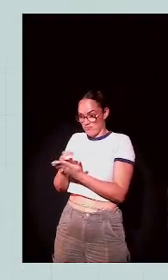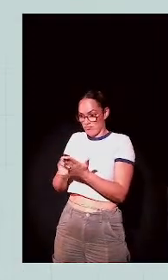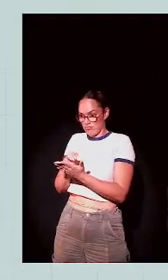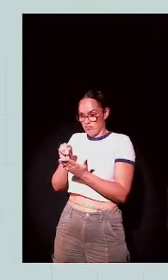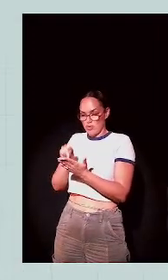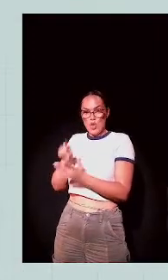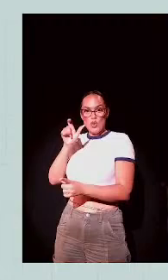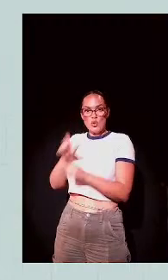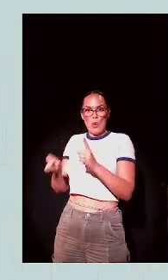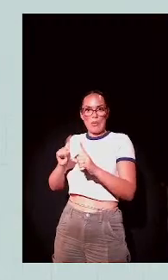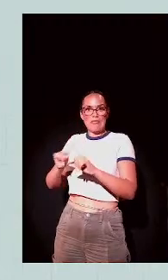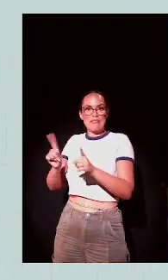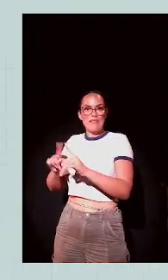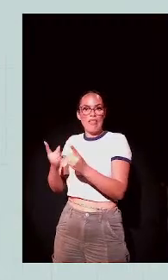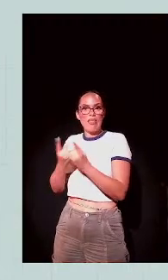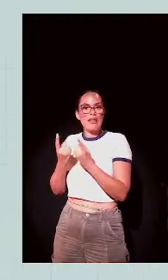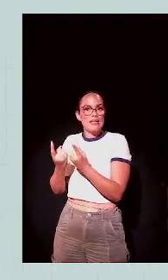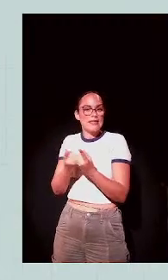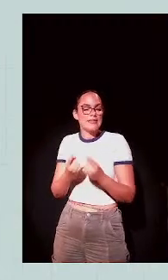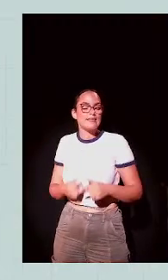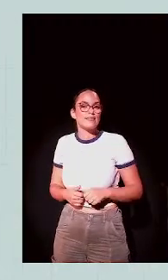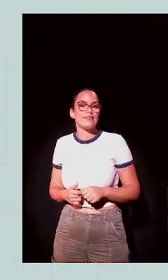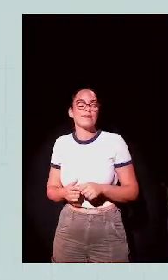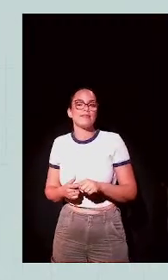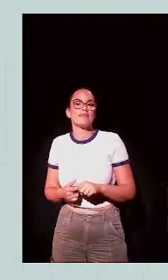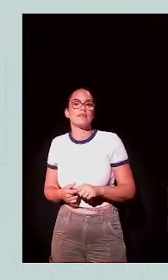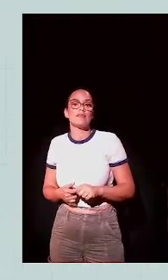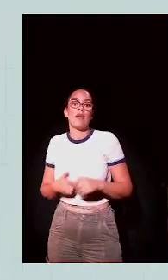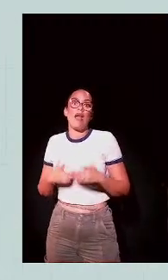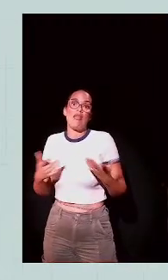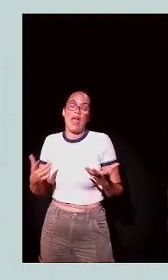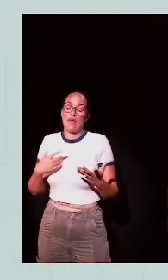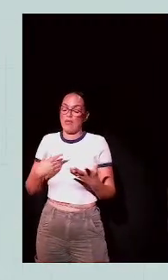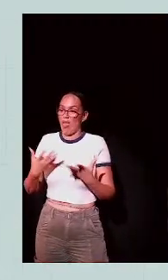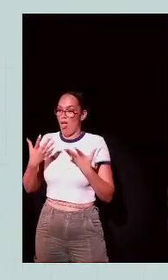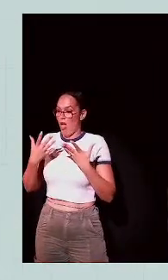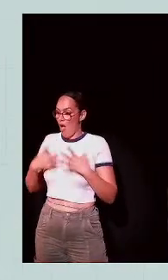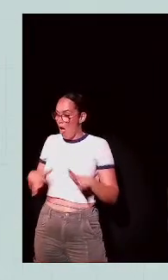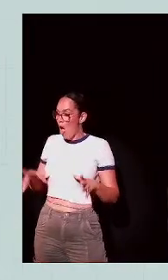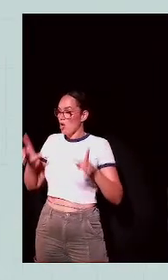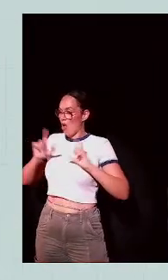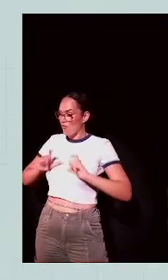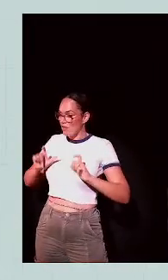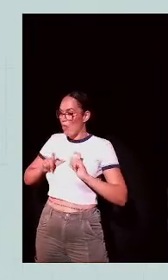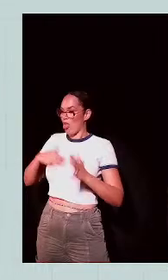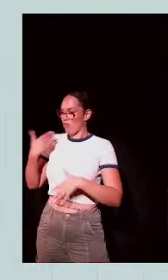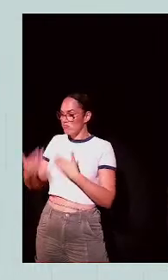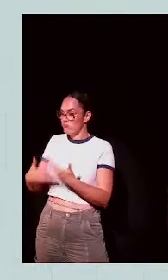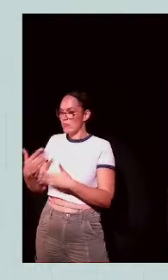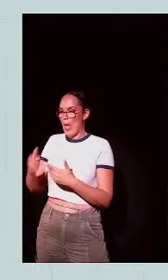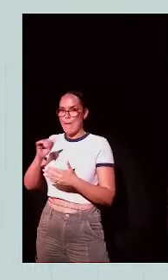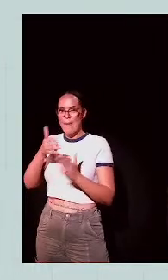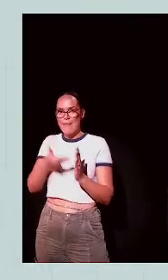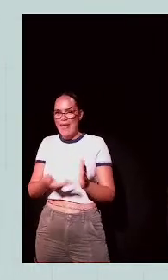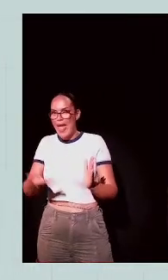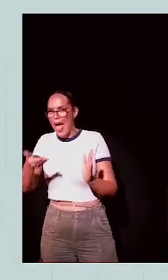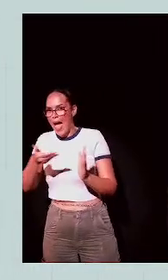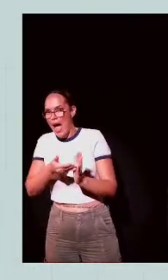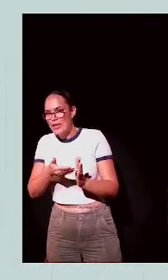things. Once I'd sort of exhausted those possibilities and got really comfortable, I'd then maybe add an oscillator